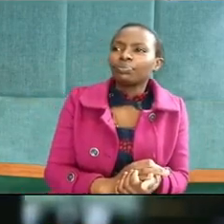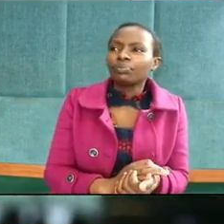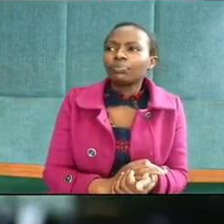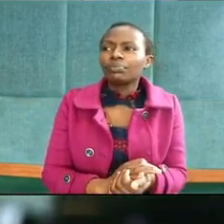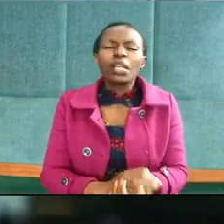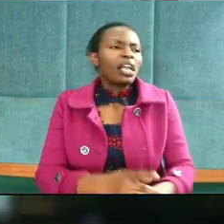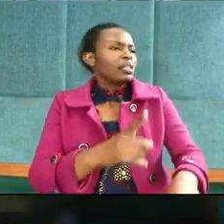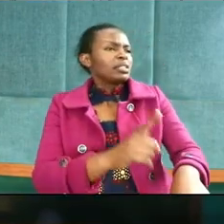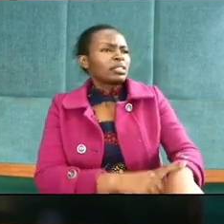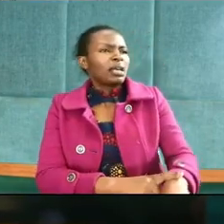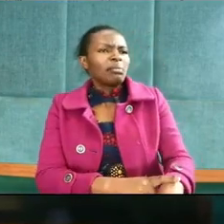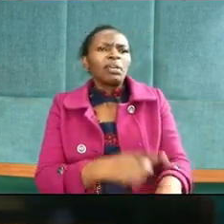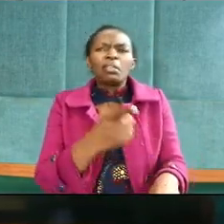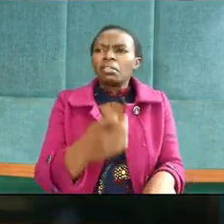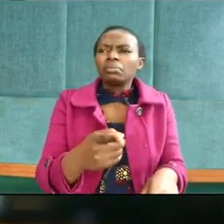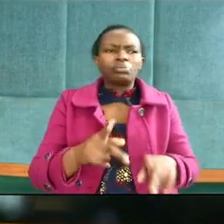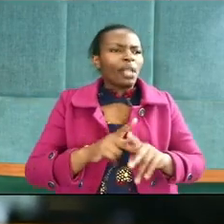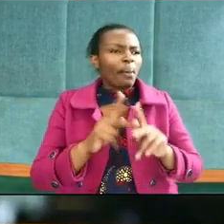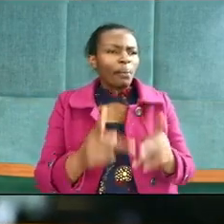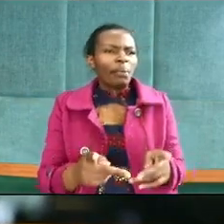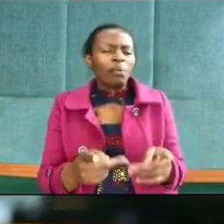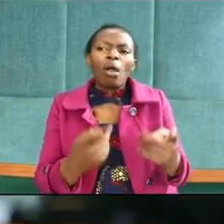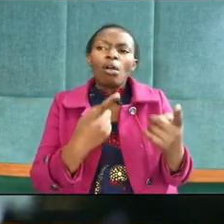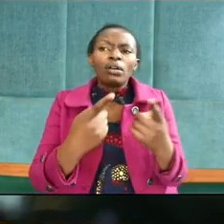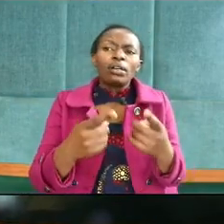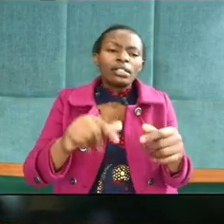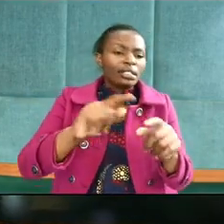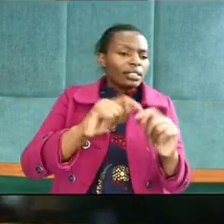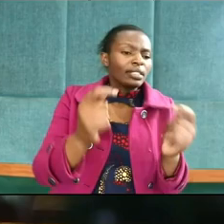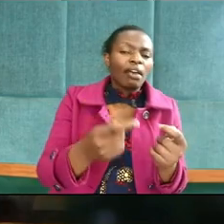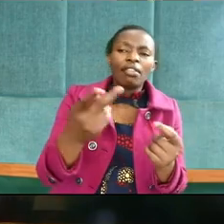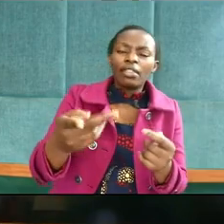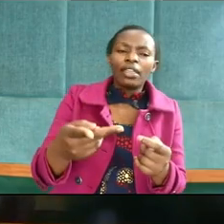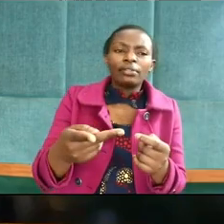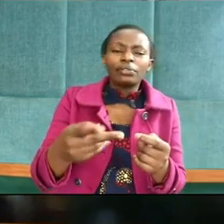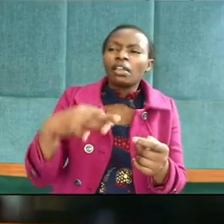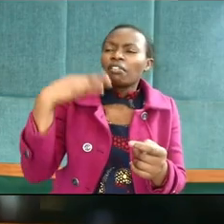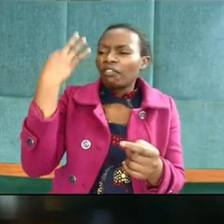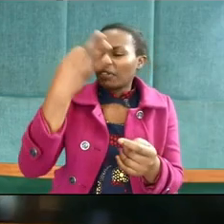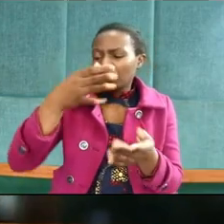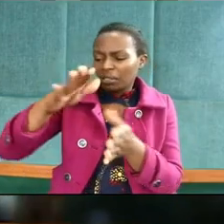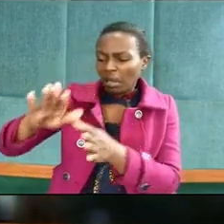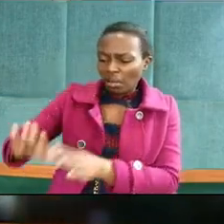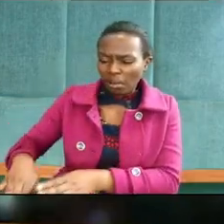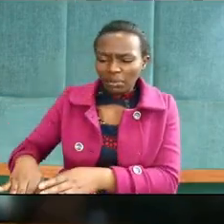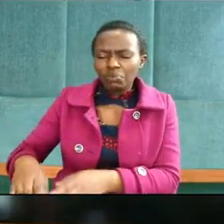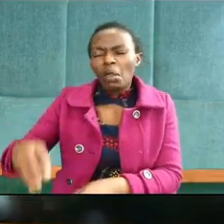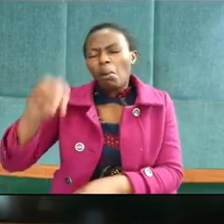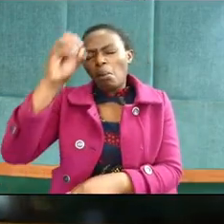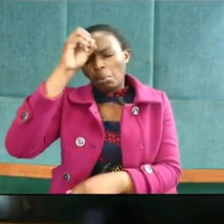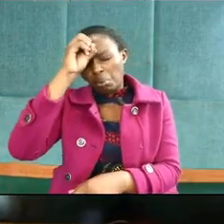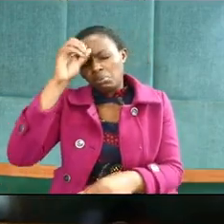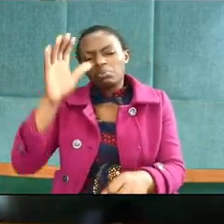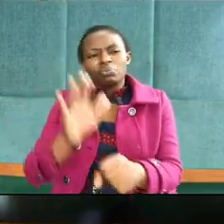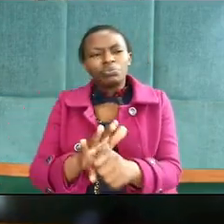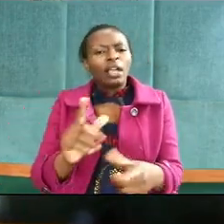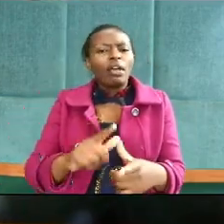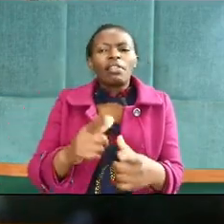The moment they turn their face away, it is a frowning face. People are lonely.